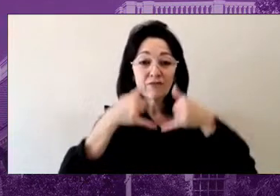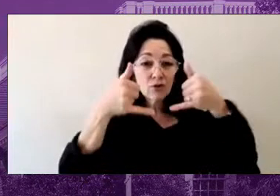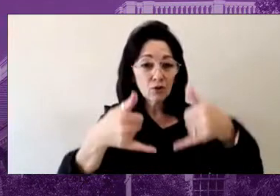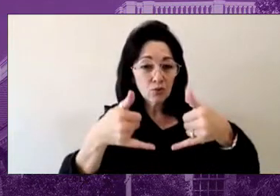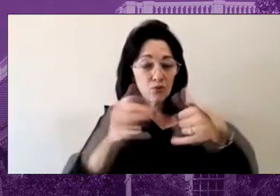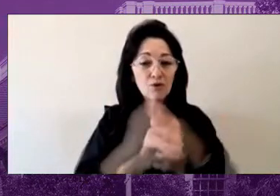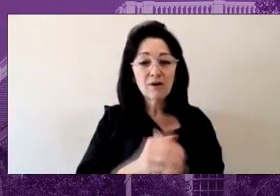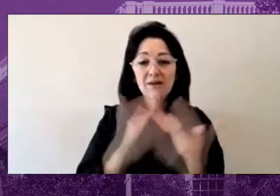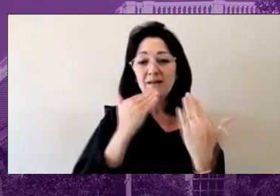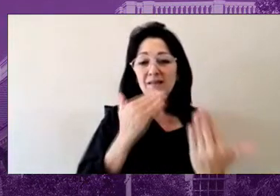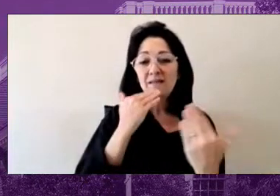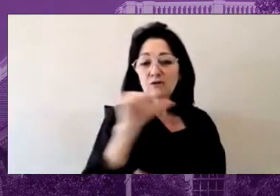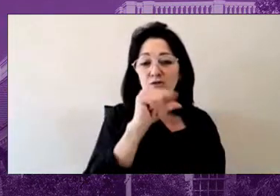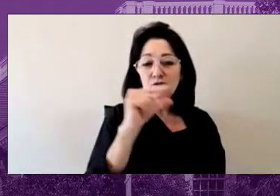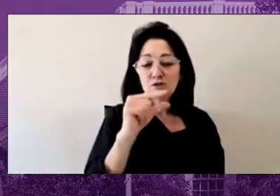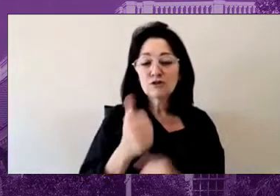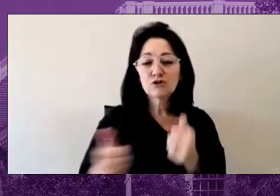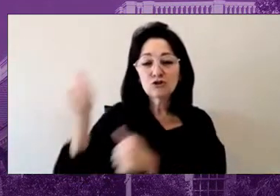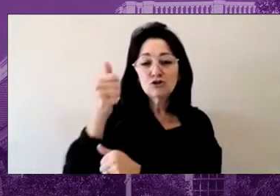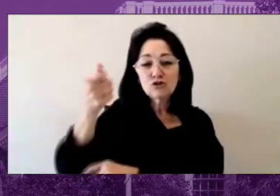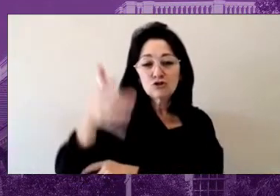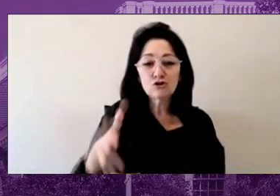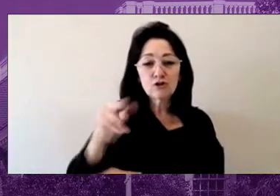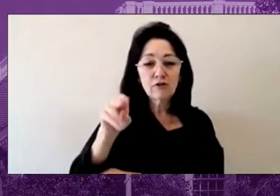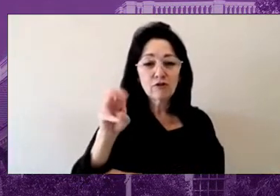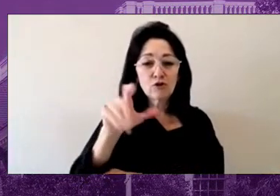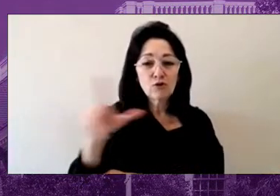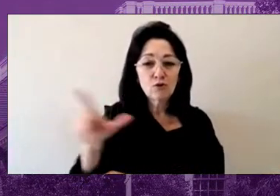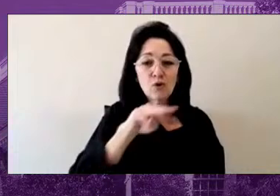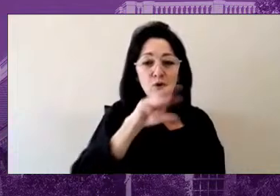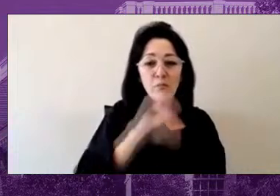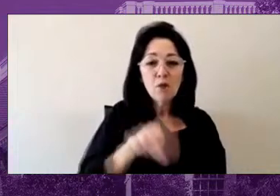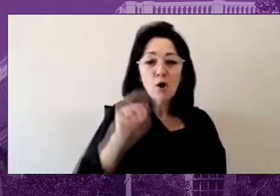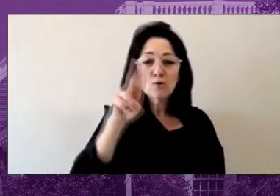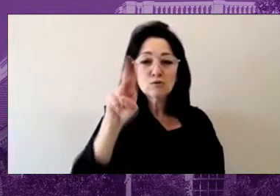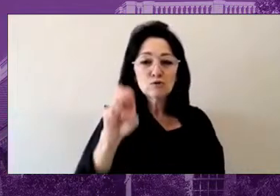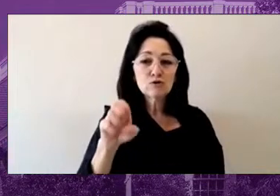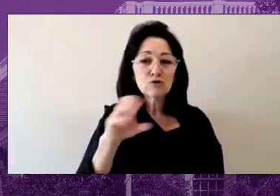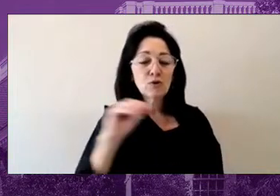General, Chief Judge Newell, to Mo and Sue, and to all